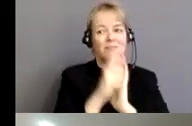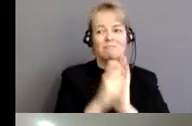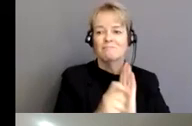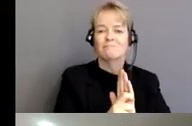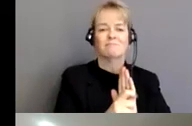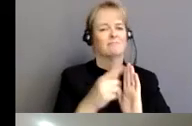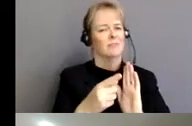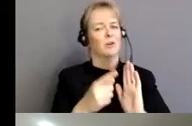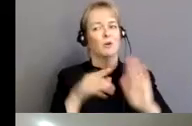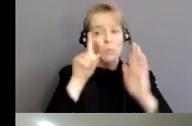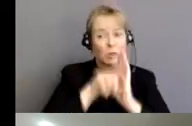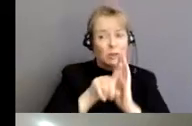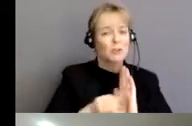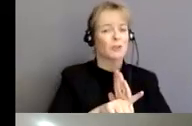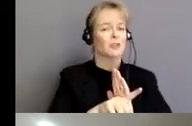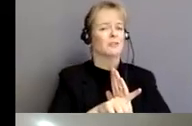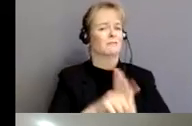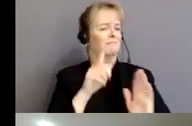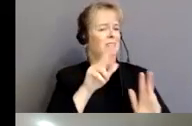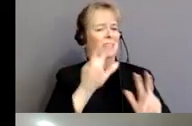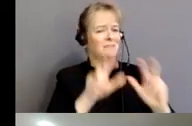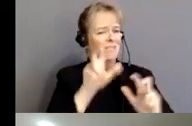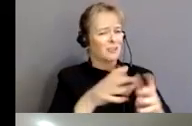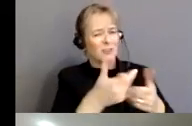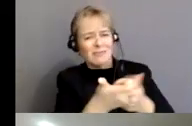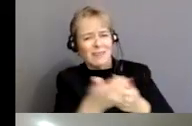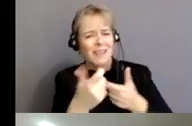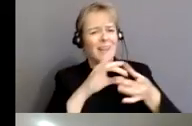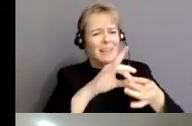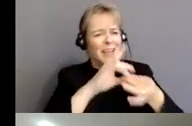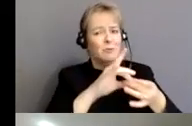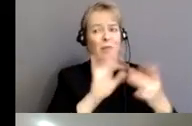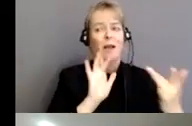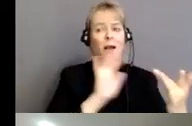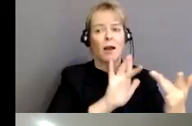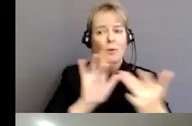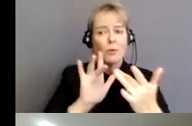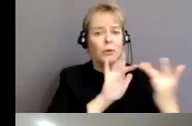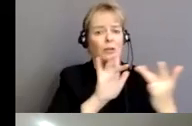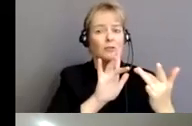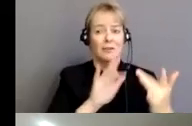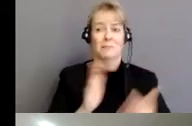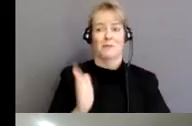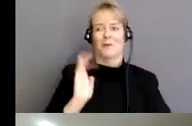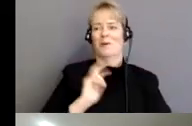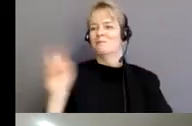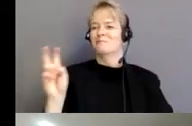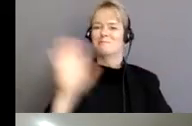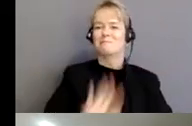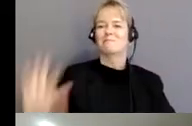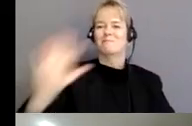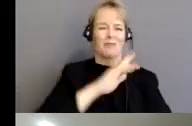engagement and outreach. This is investor engagement and outreach where, normally we travel the province, but I'm still sharing information with